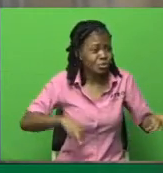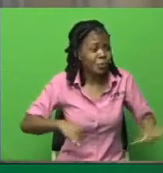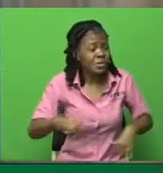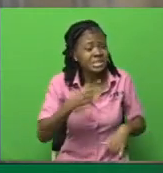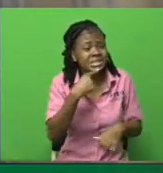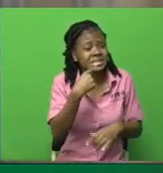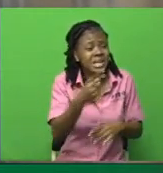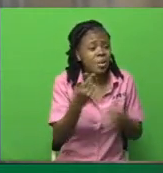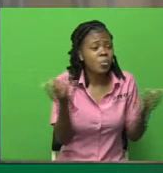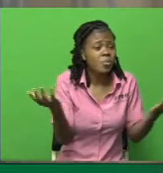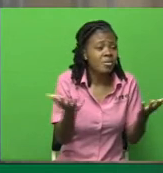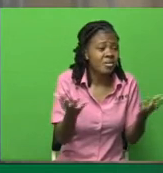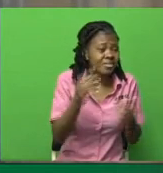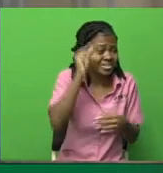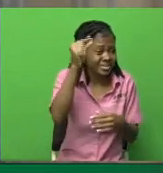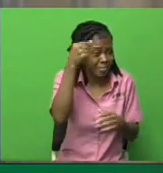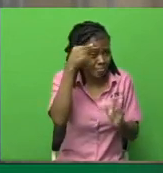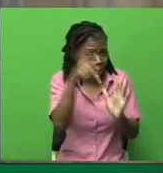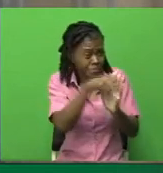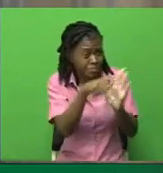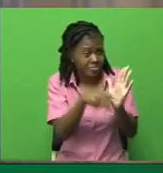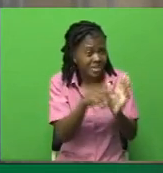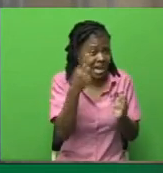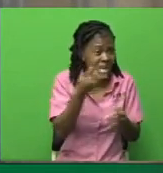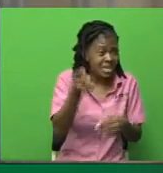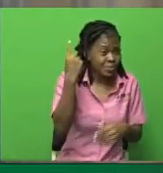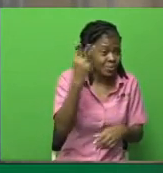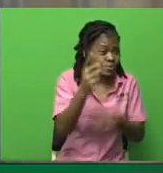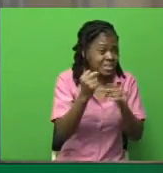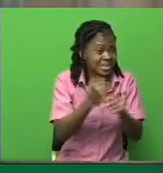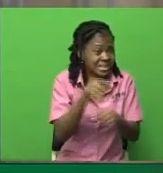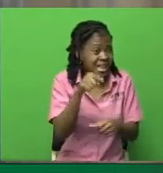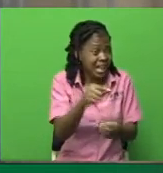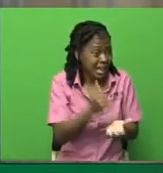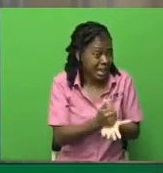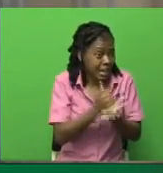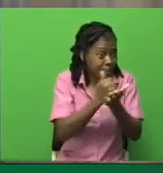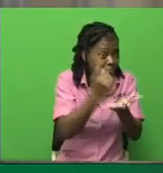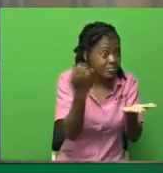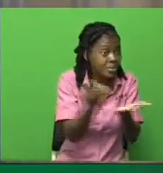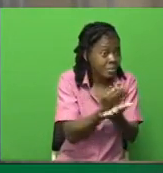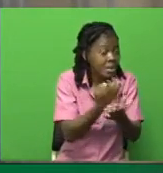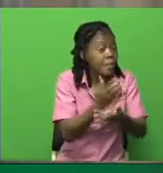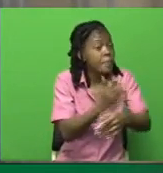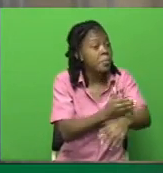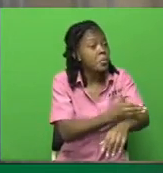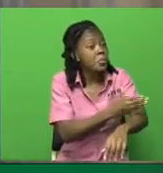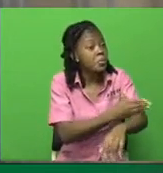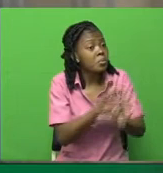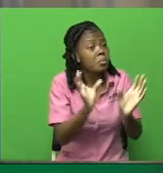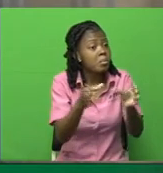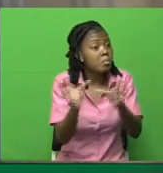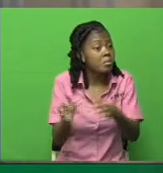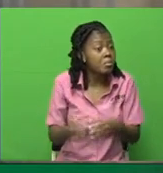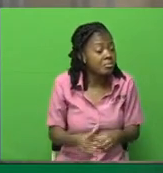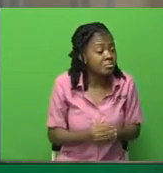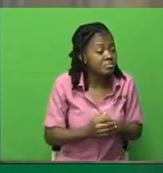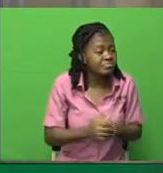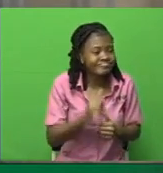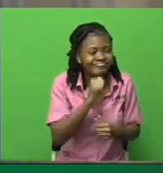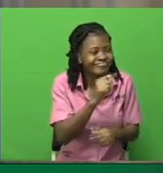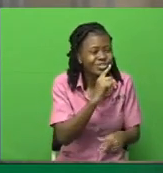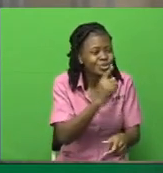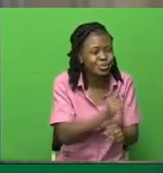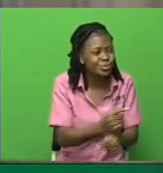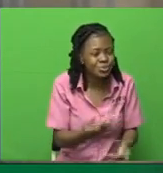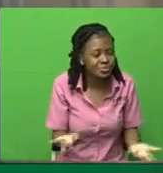in the last two years paved the way for a recovery in all economic sectors nothing is further from the